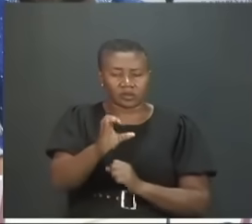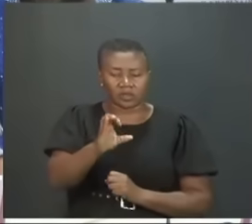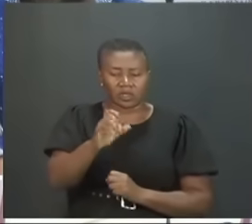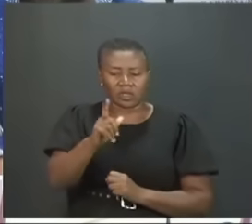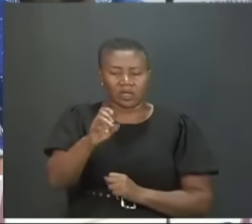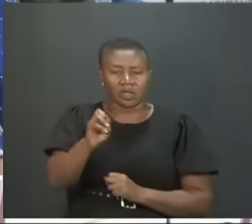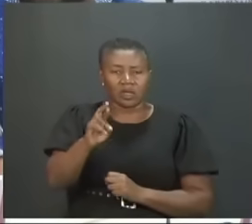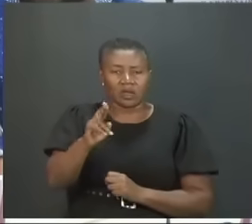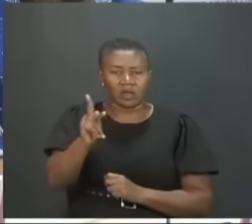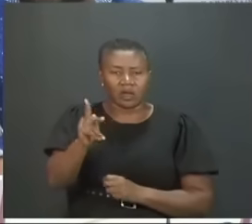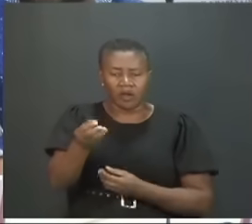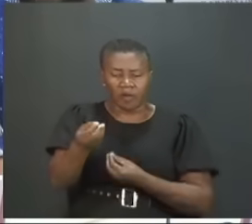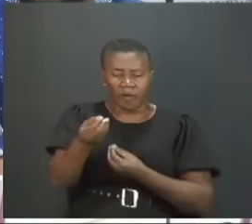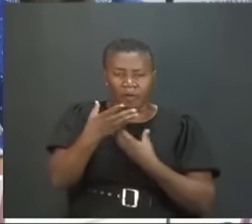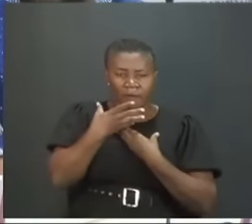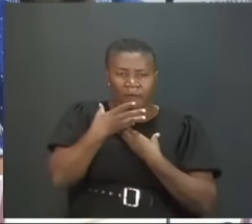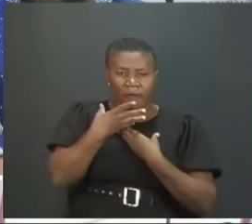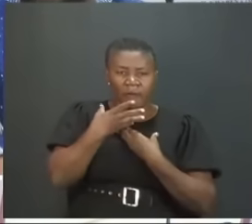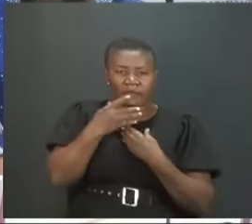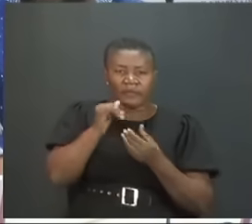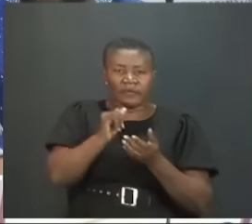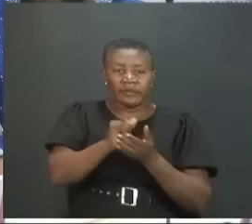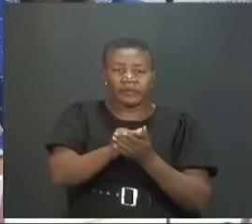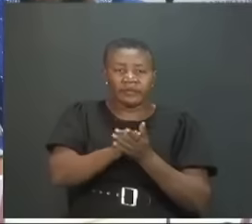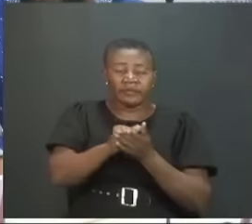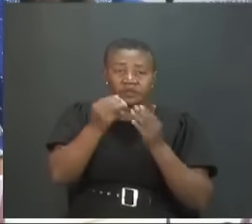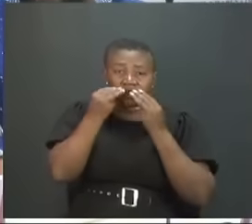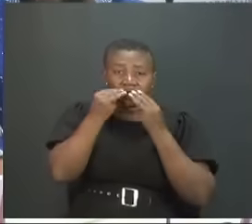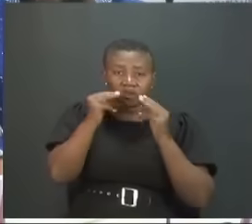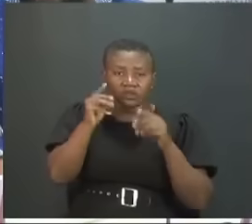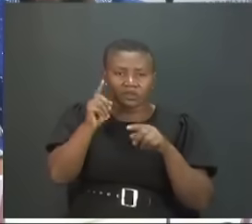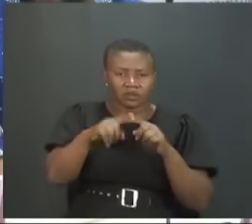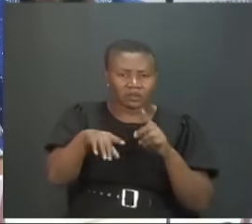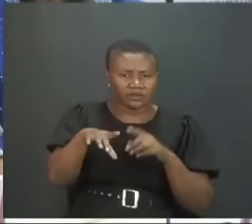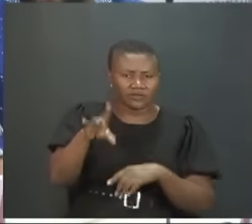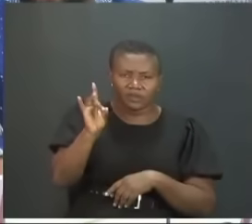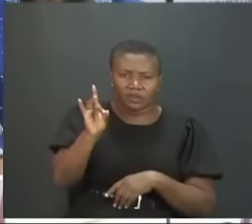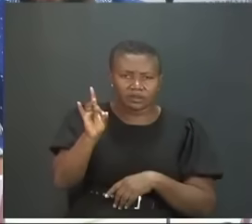me that my motion cannot be traced.